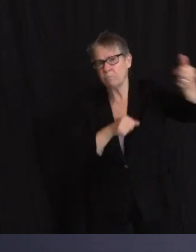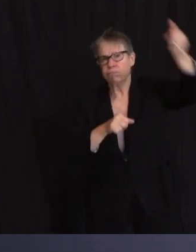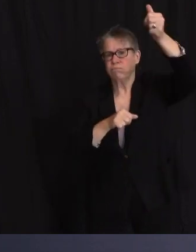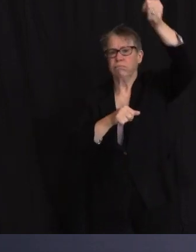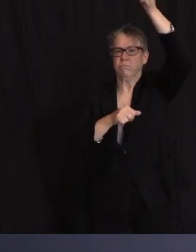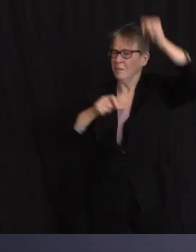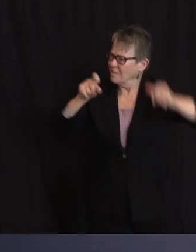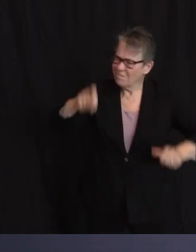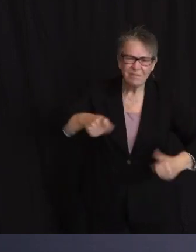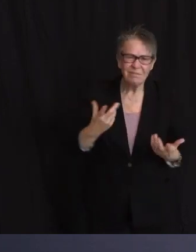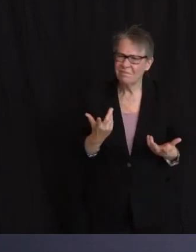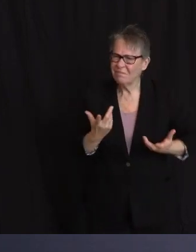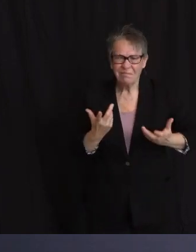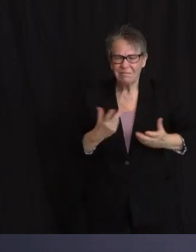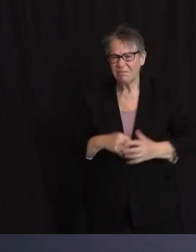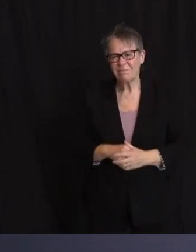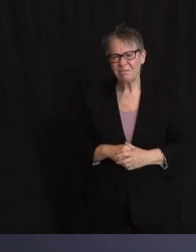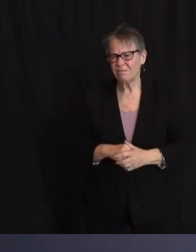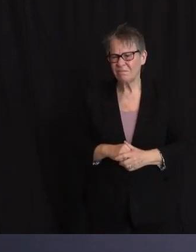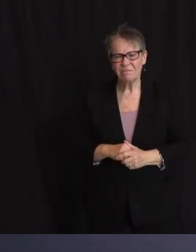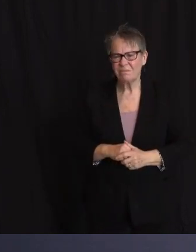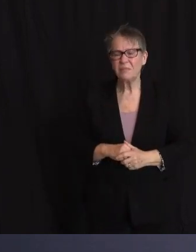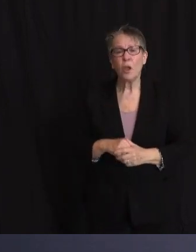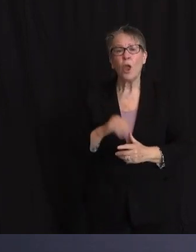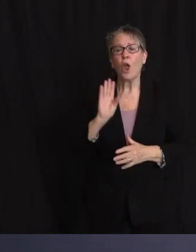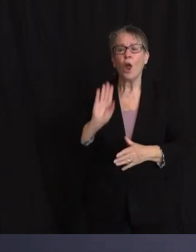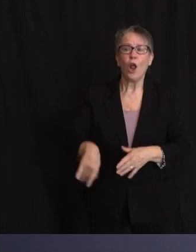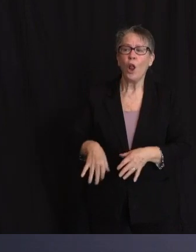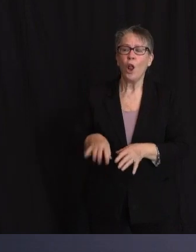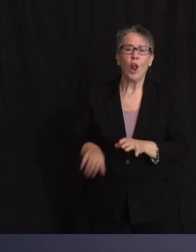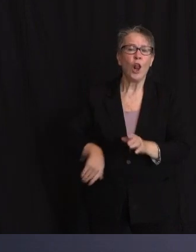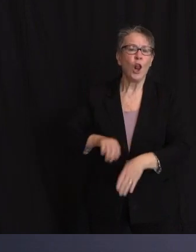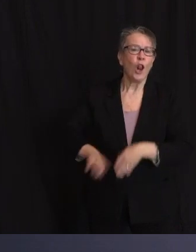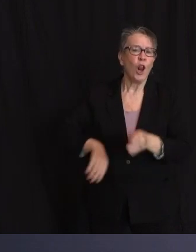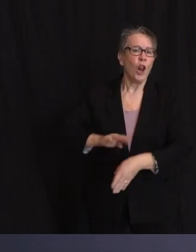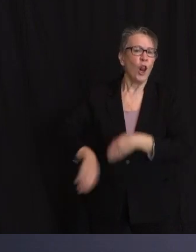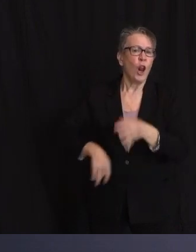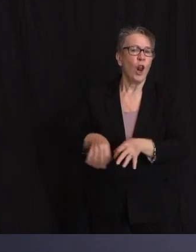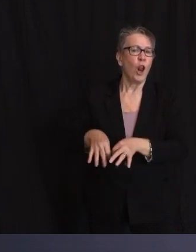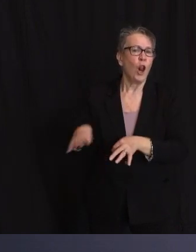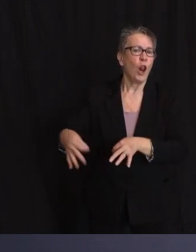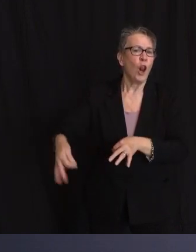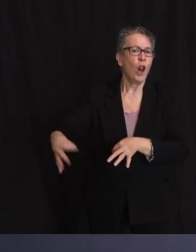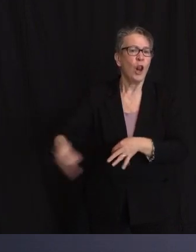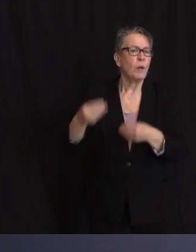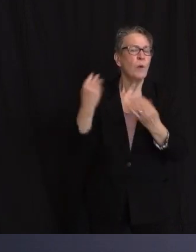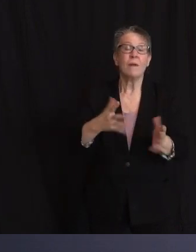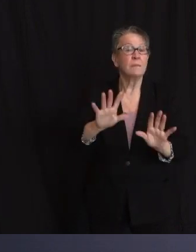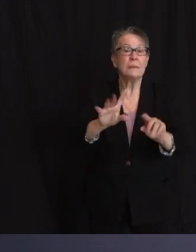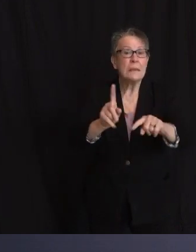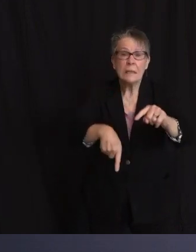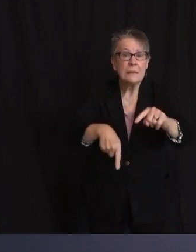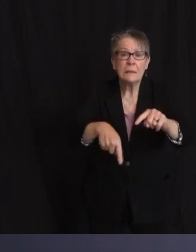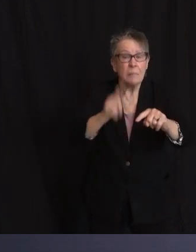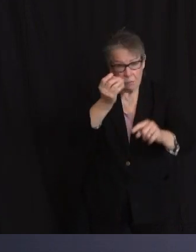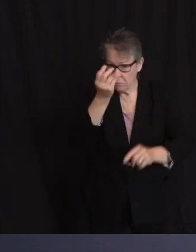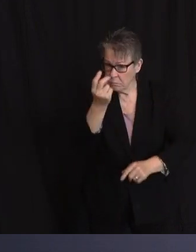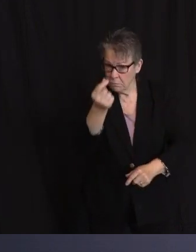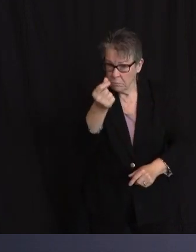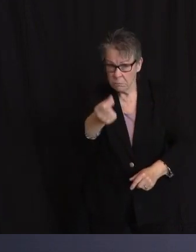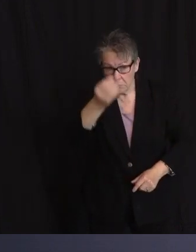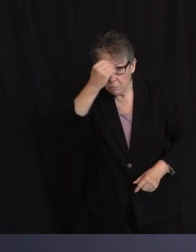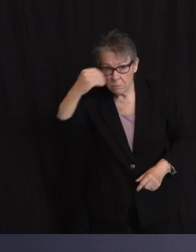health departments. This will enable the local health departments to assist facilities in assessing the outbreak